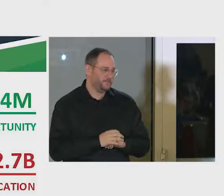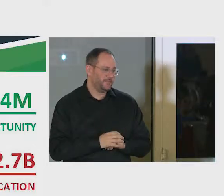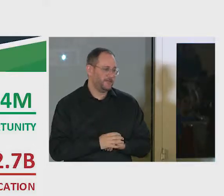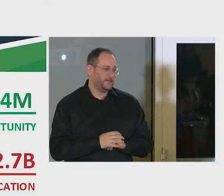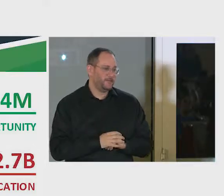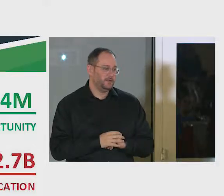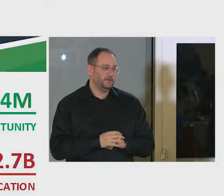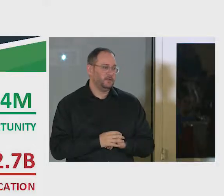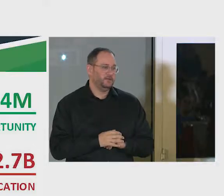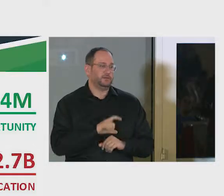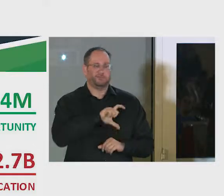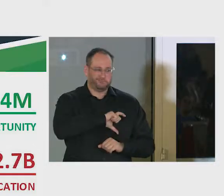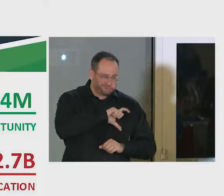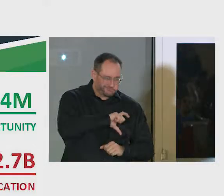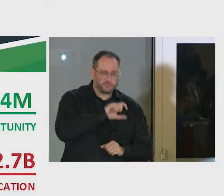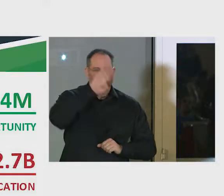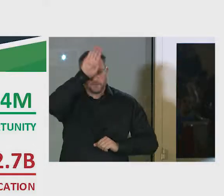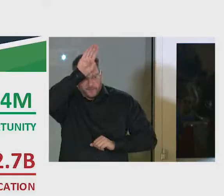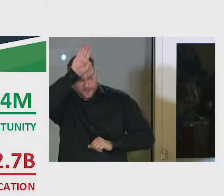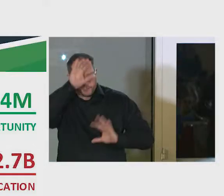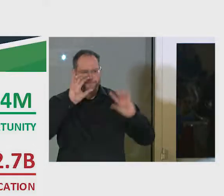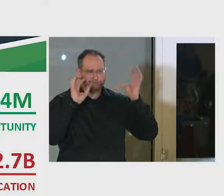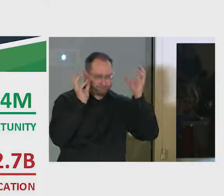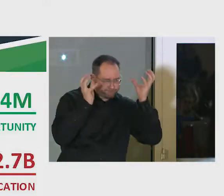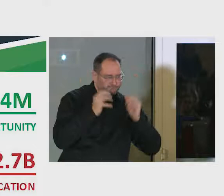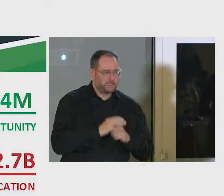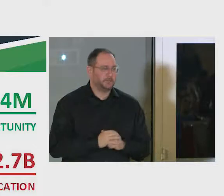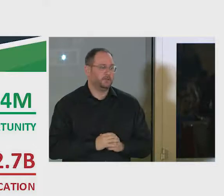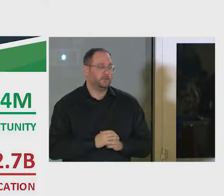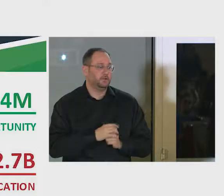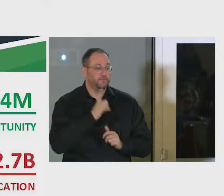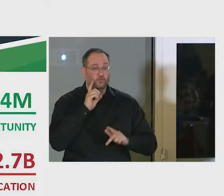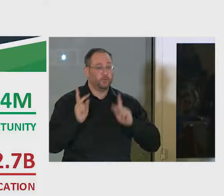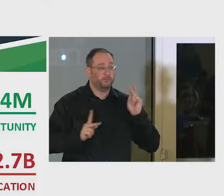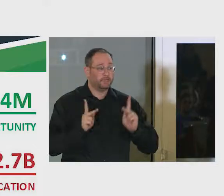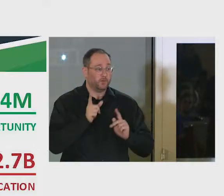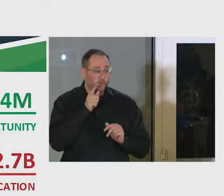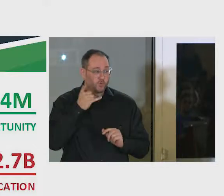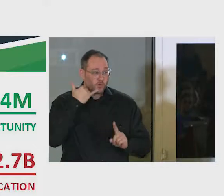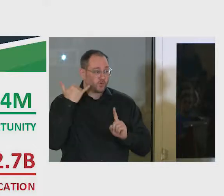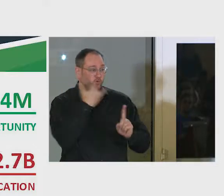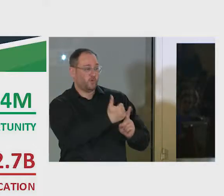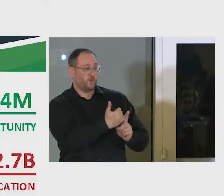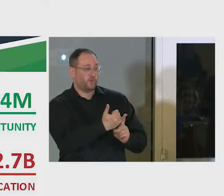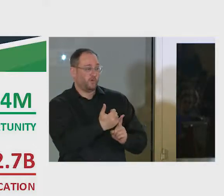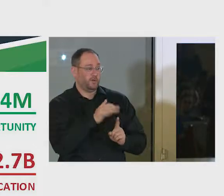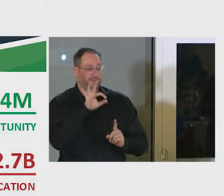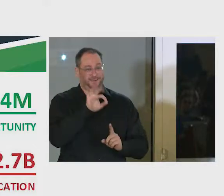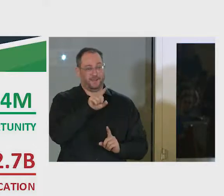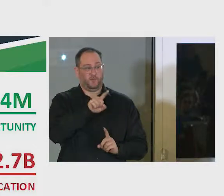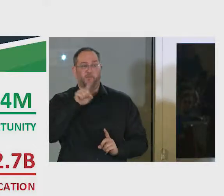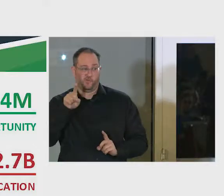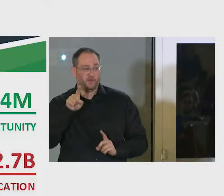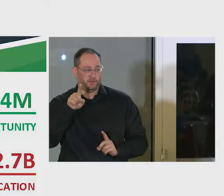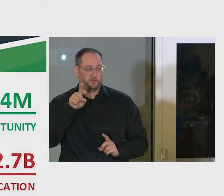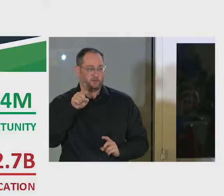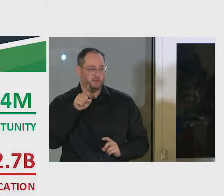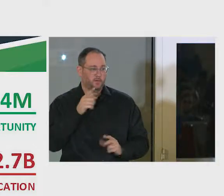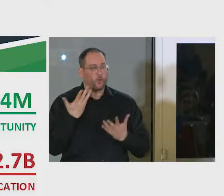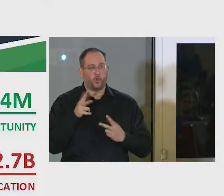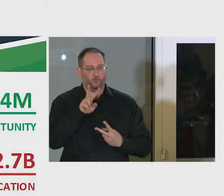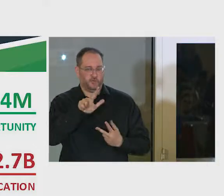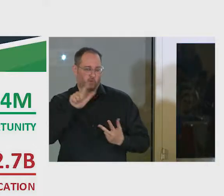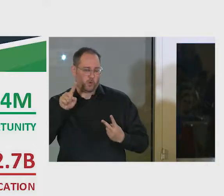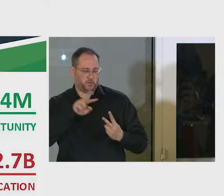Unified Communications, who are the people that answer the phone when you call 911 or 311 and need some help. We spend about $400